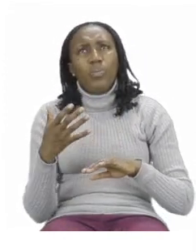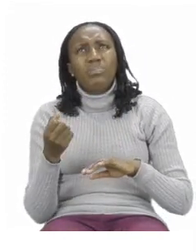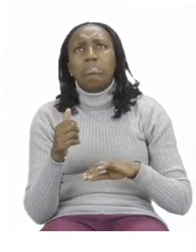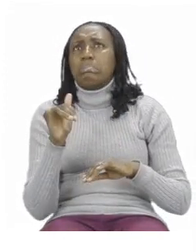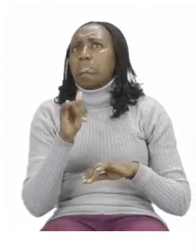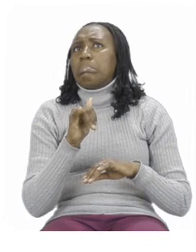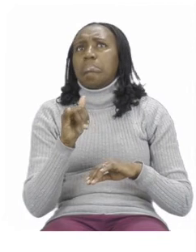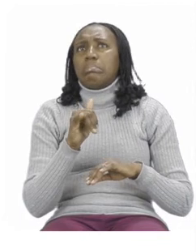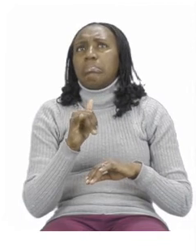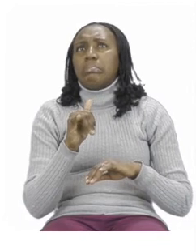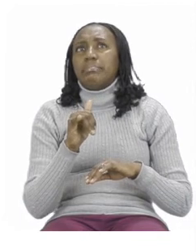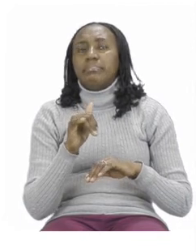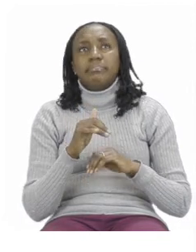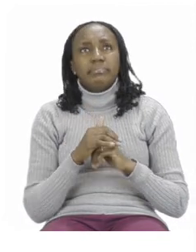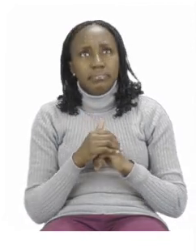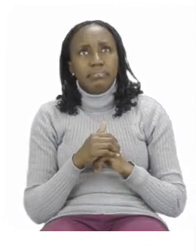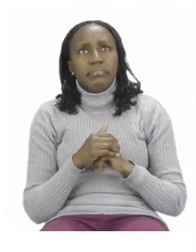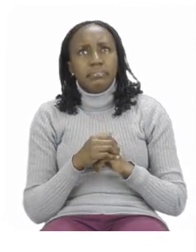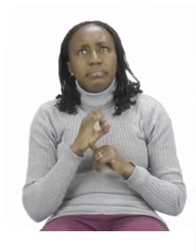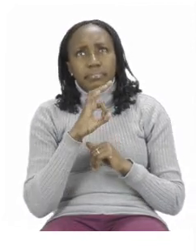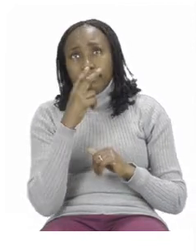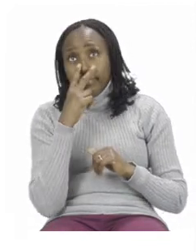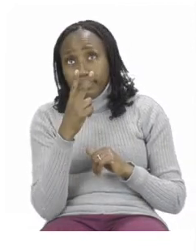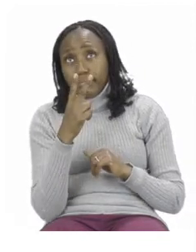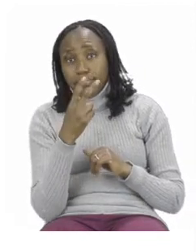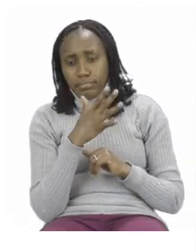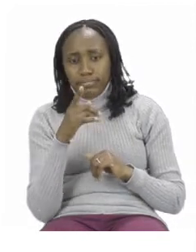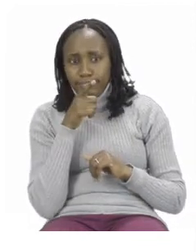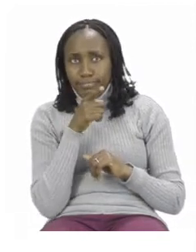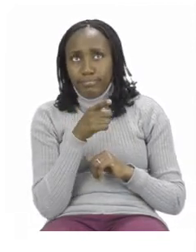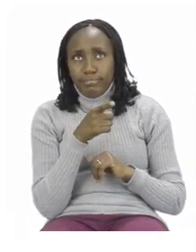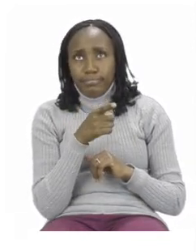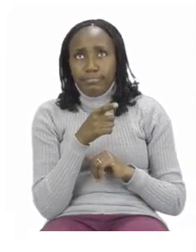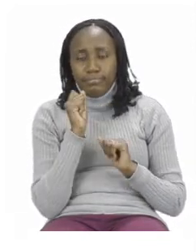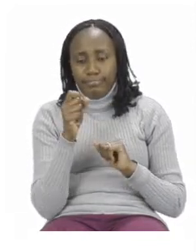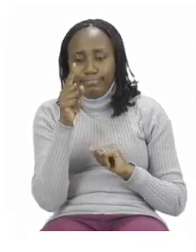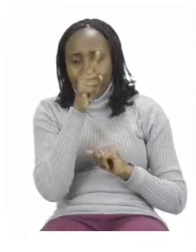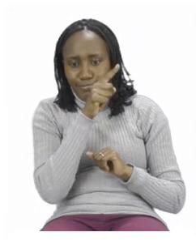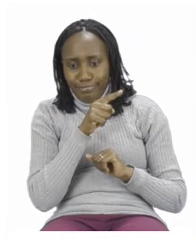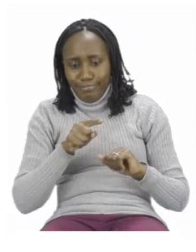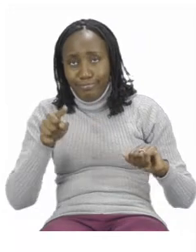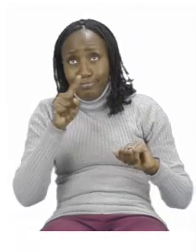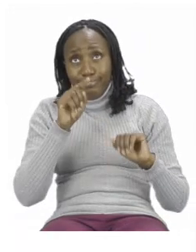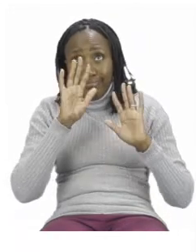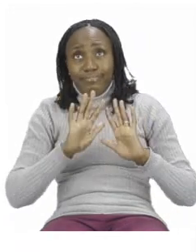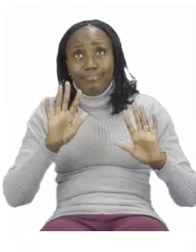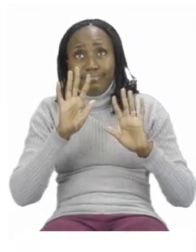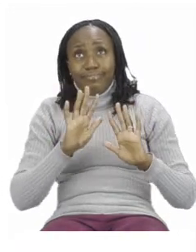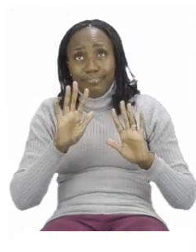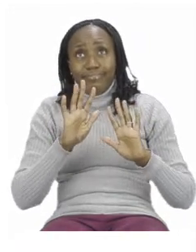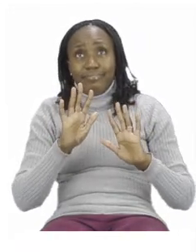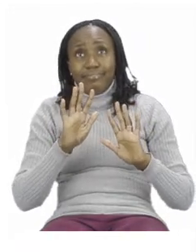water from. And once you have found all those places, you have to go ahead and color them. And